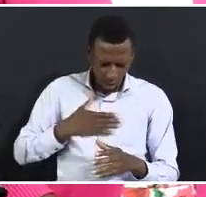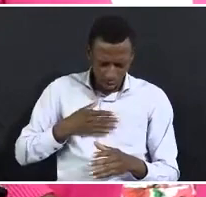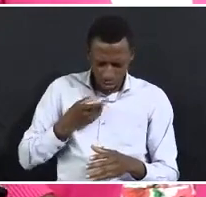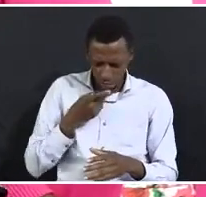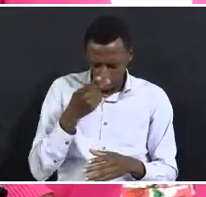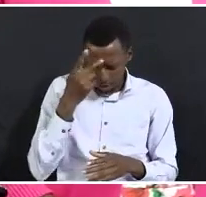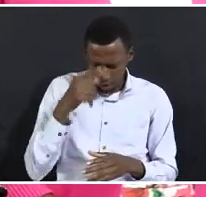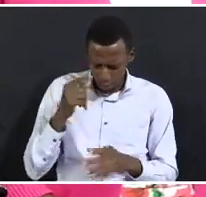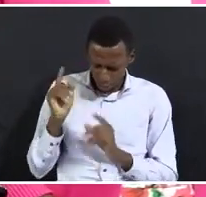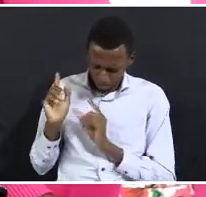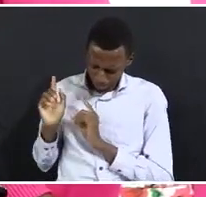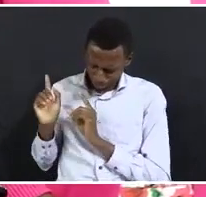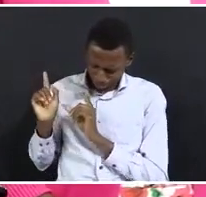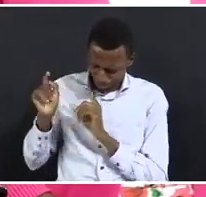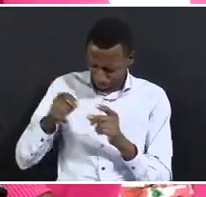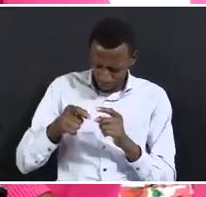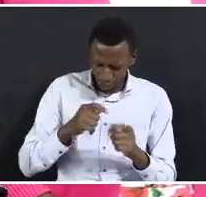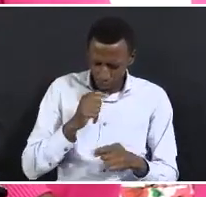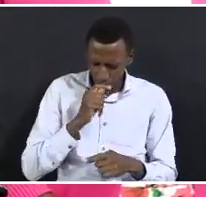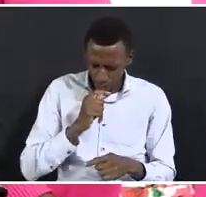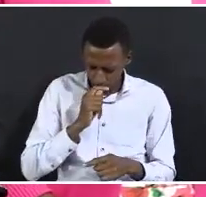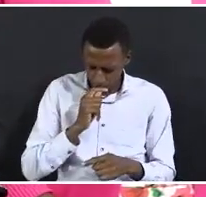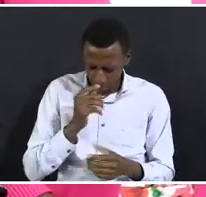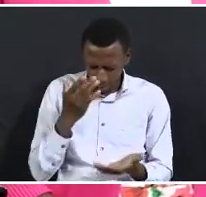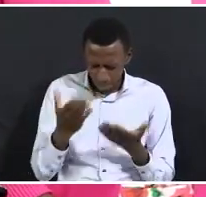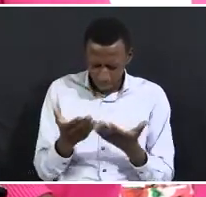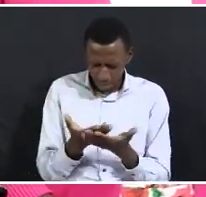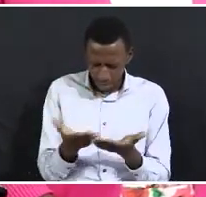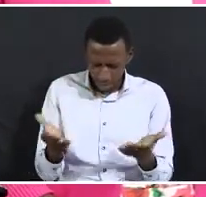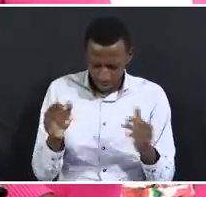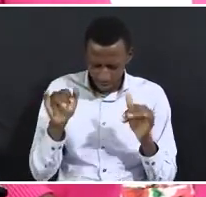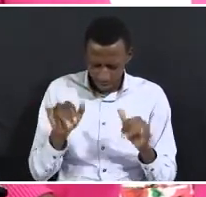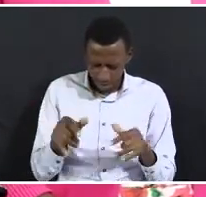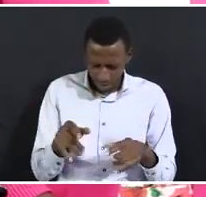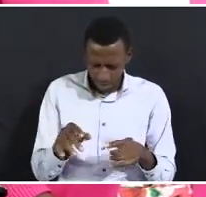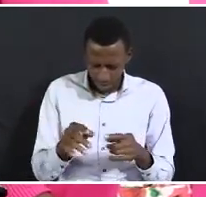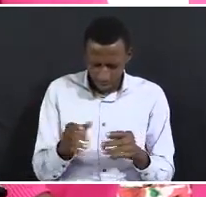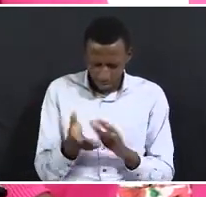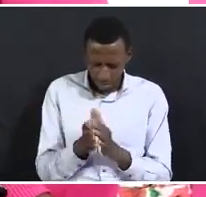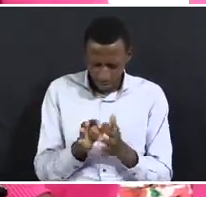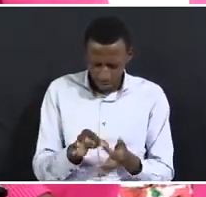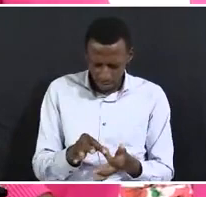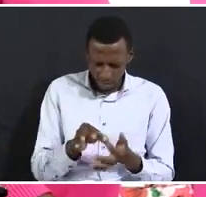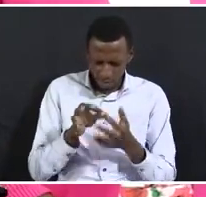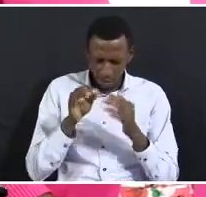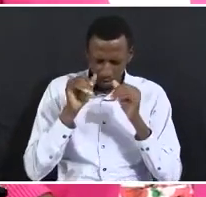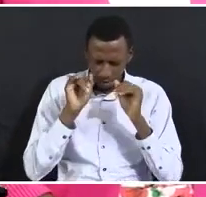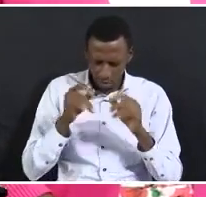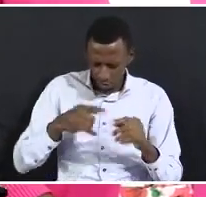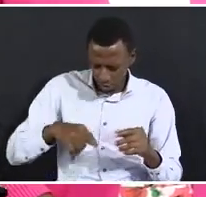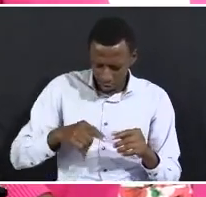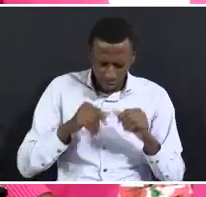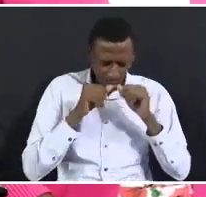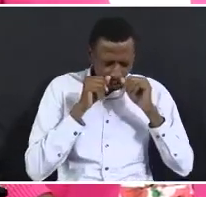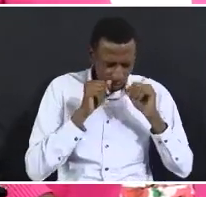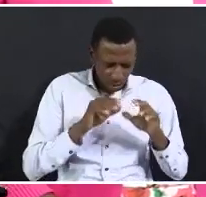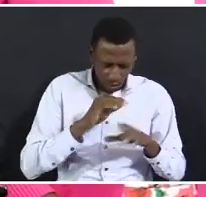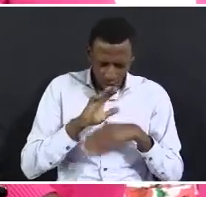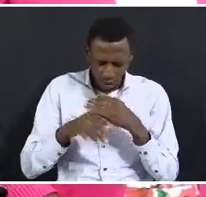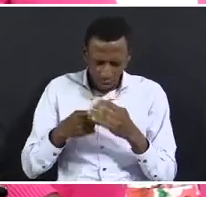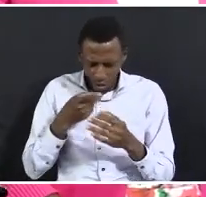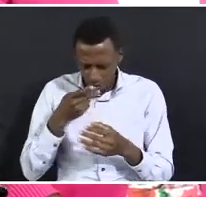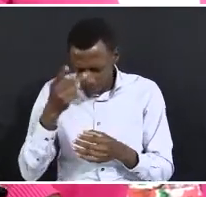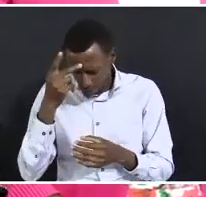way from Tanzania, may their stay here become a special blessing to us. Bless all the parents, bless all the young